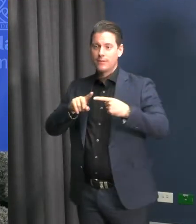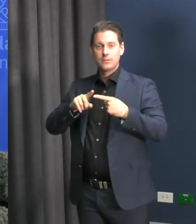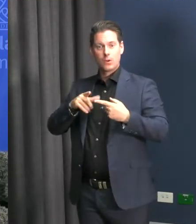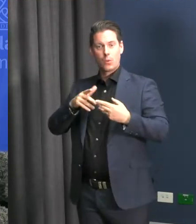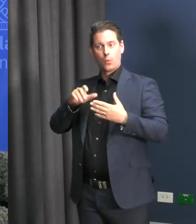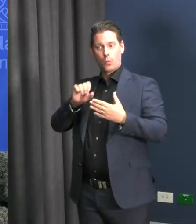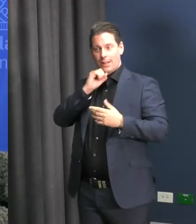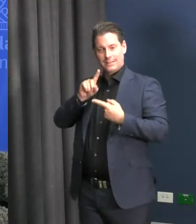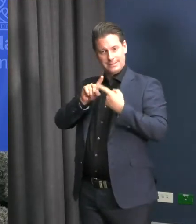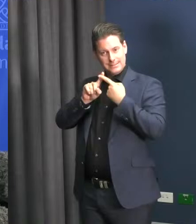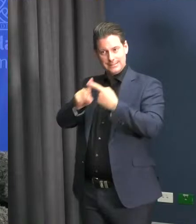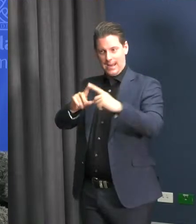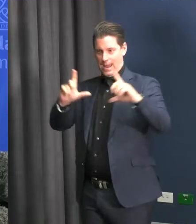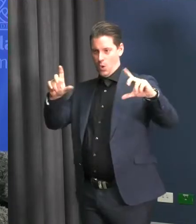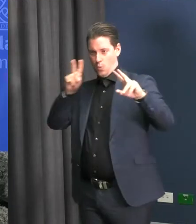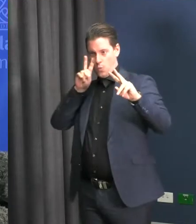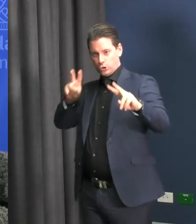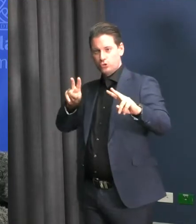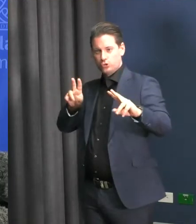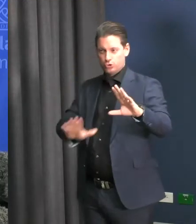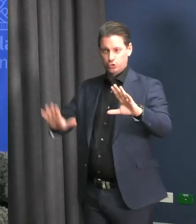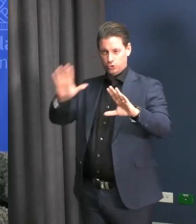update Queenslanders as that occurs.